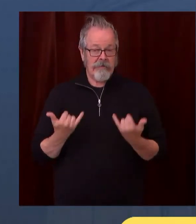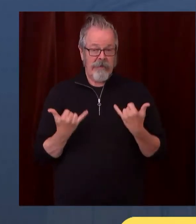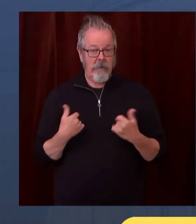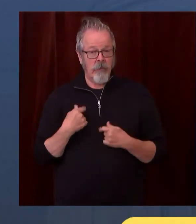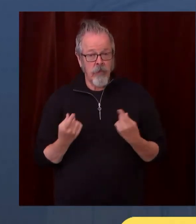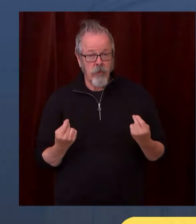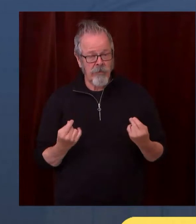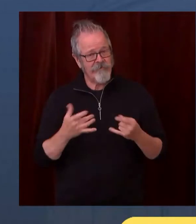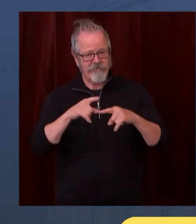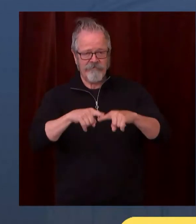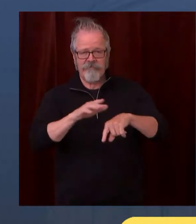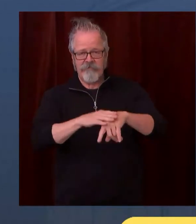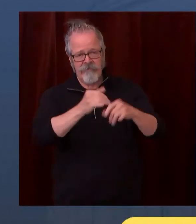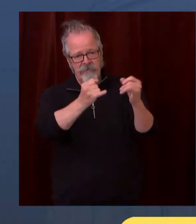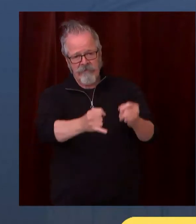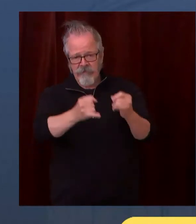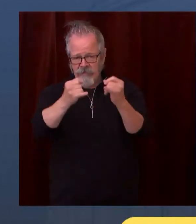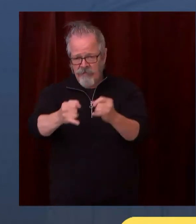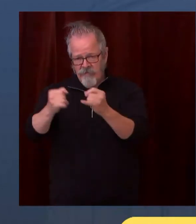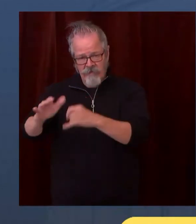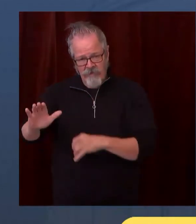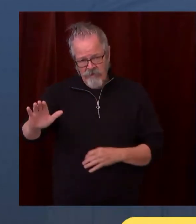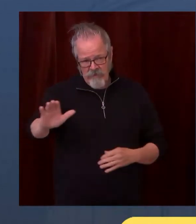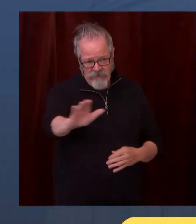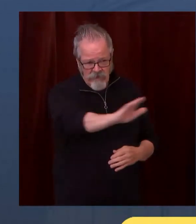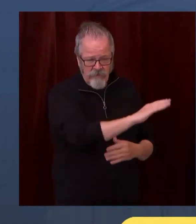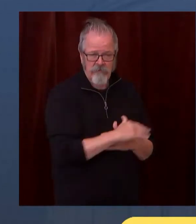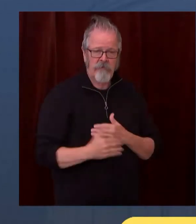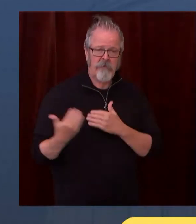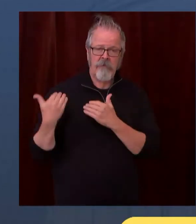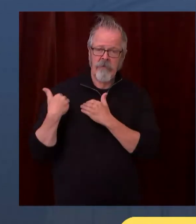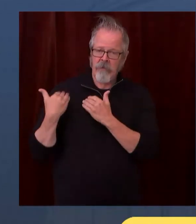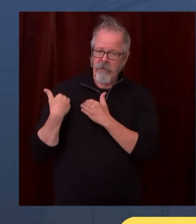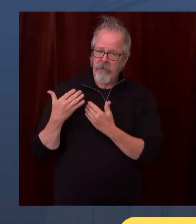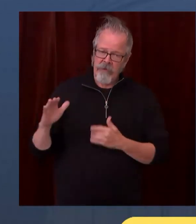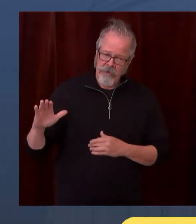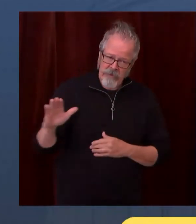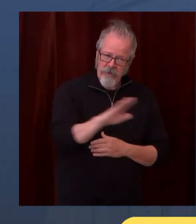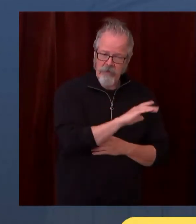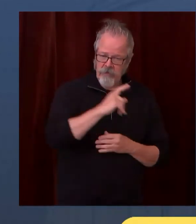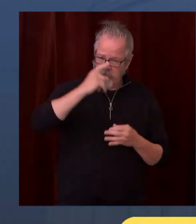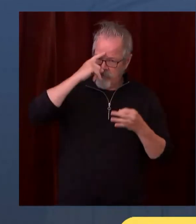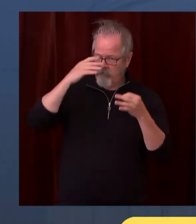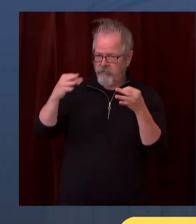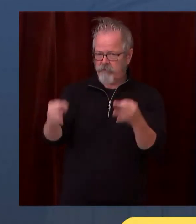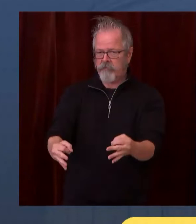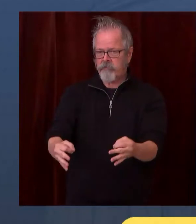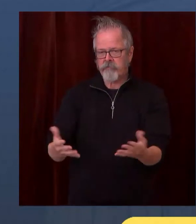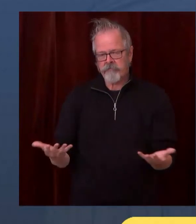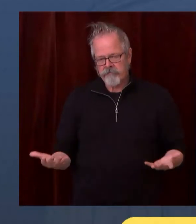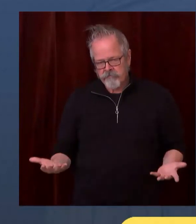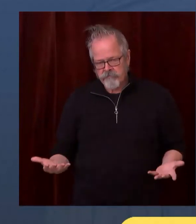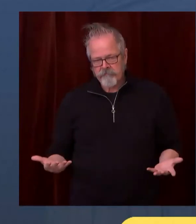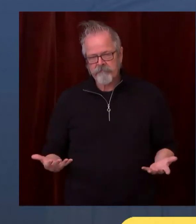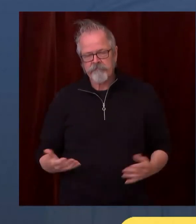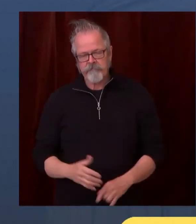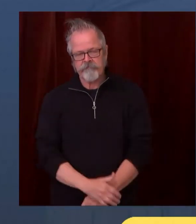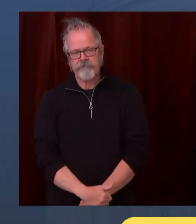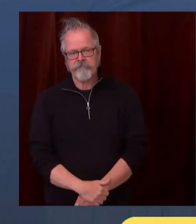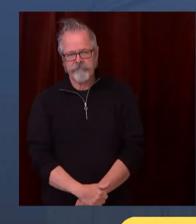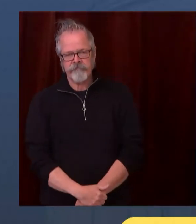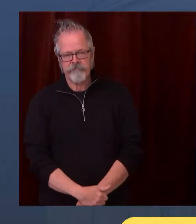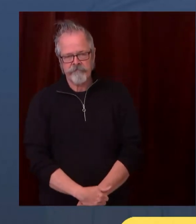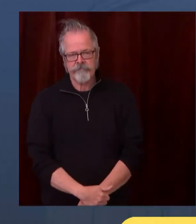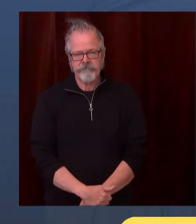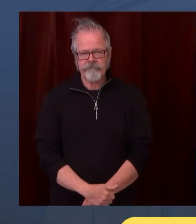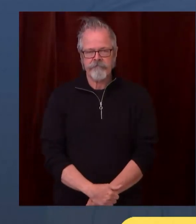that they want to be a protector instead of an infector. And when we go to a party with 20 other